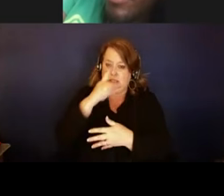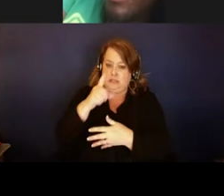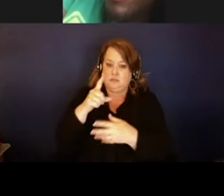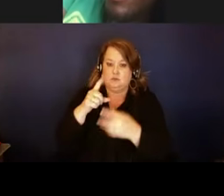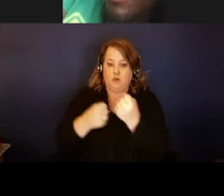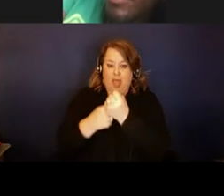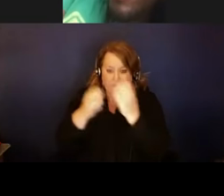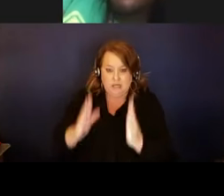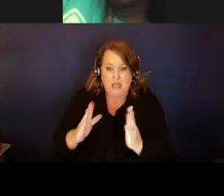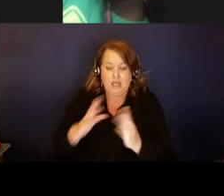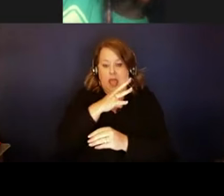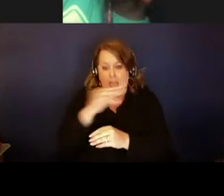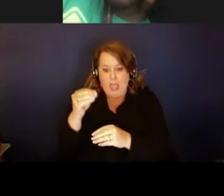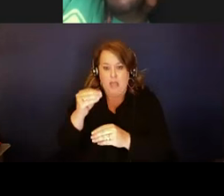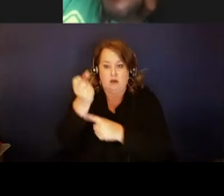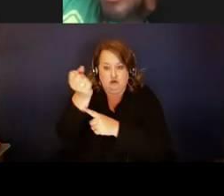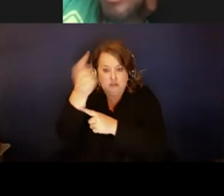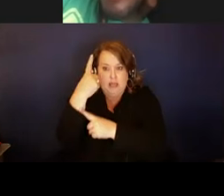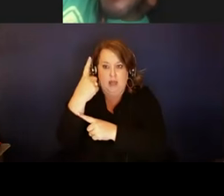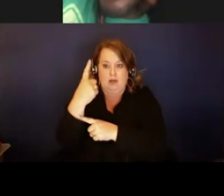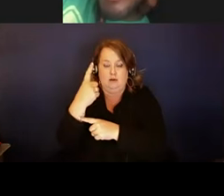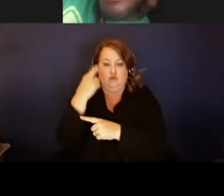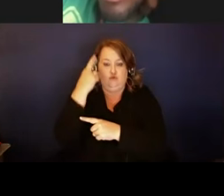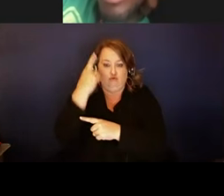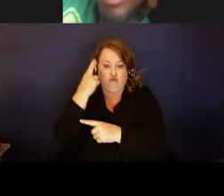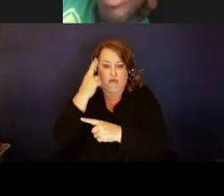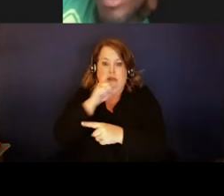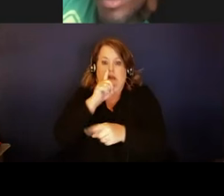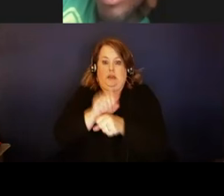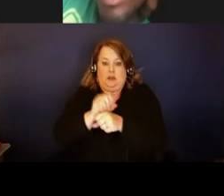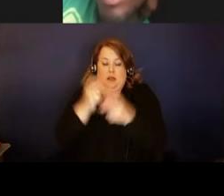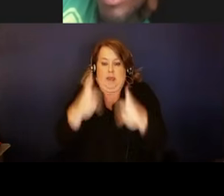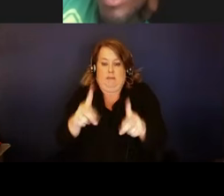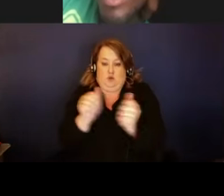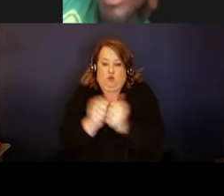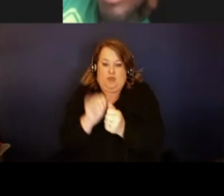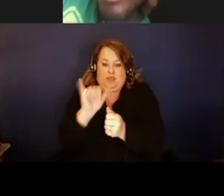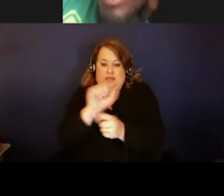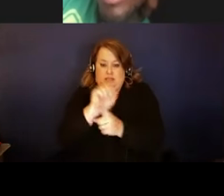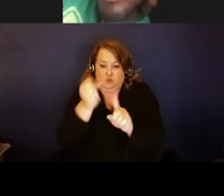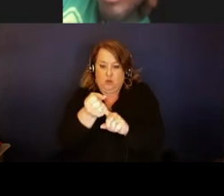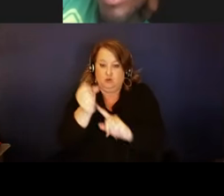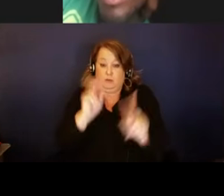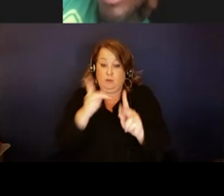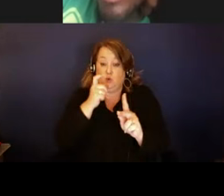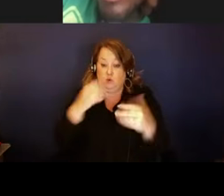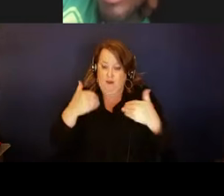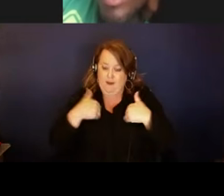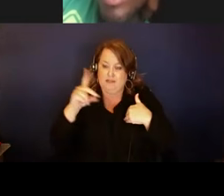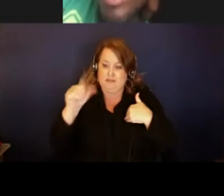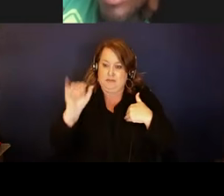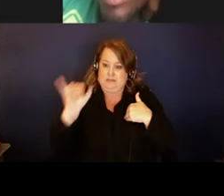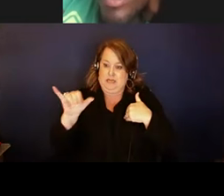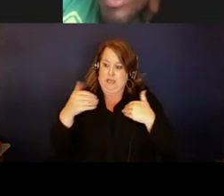sort of the reality of this situation and the danger that people with disabilities can be put in, and at the same